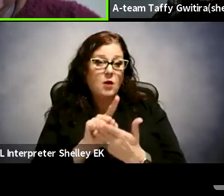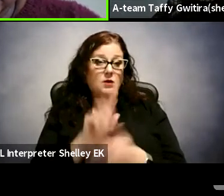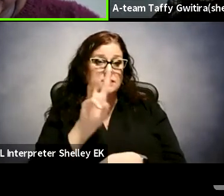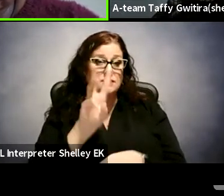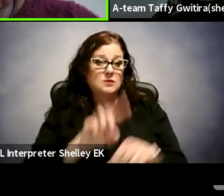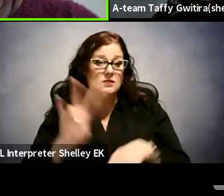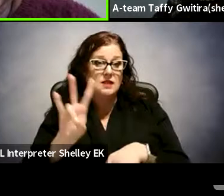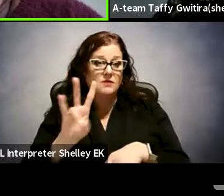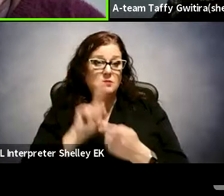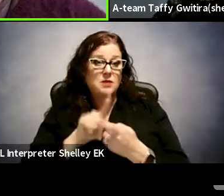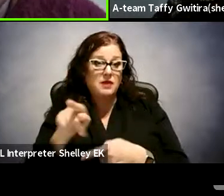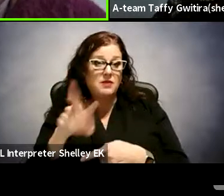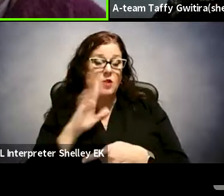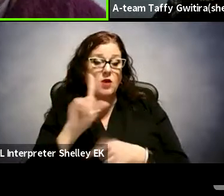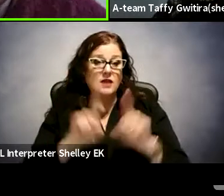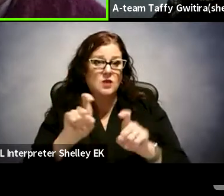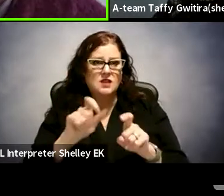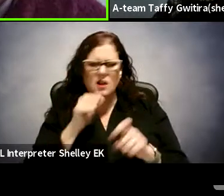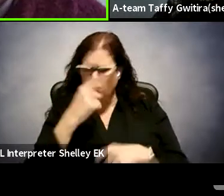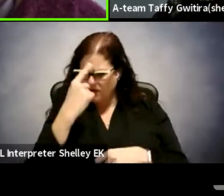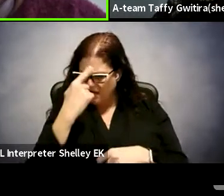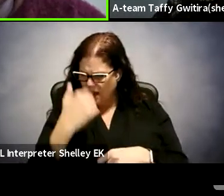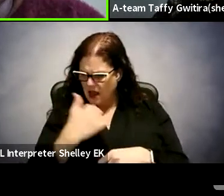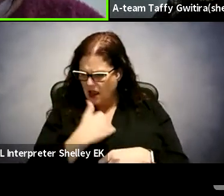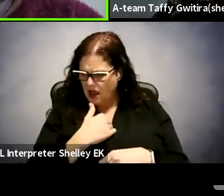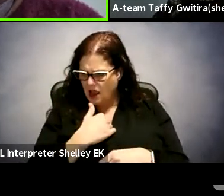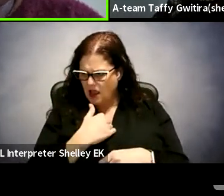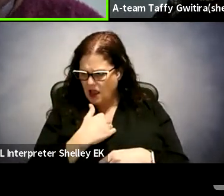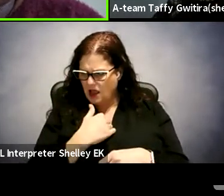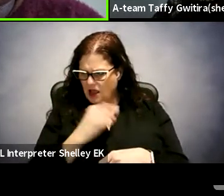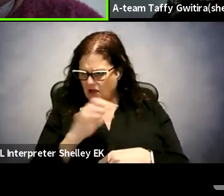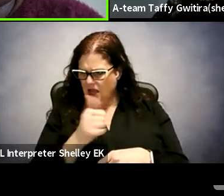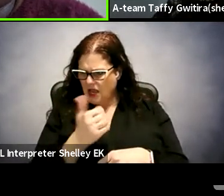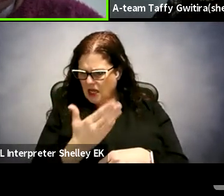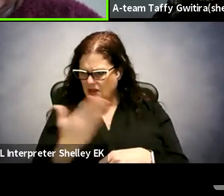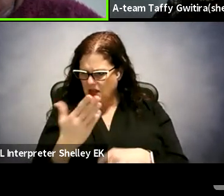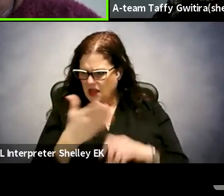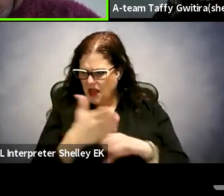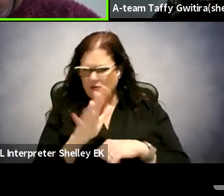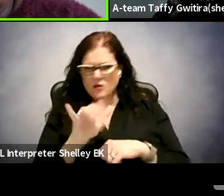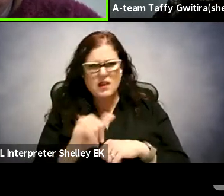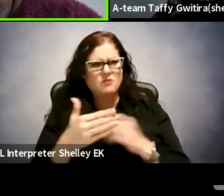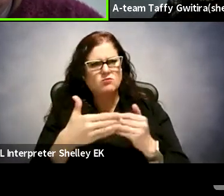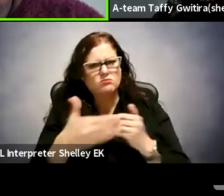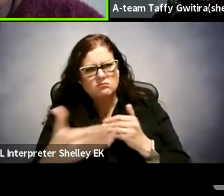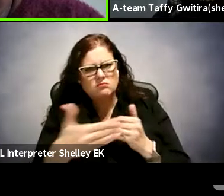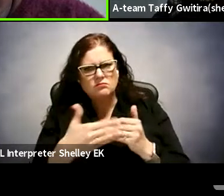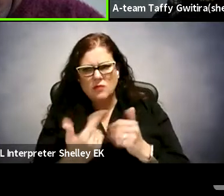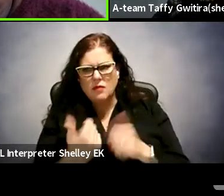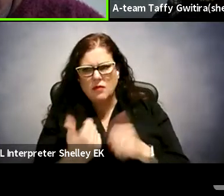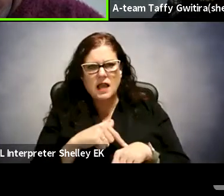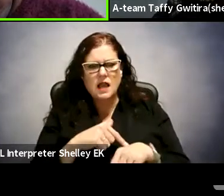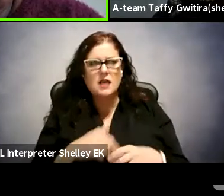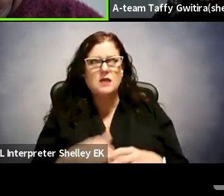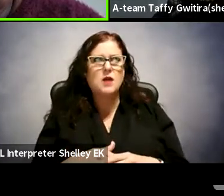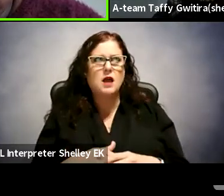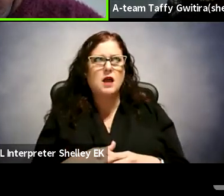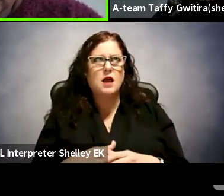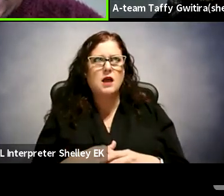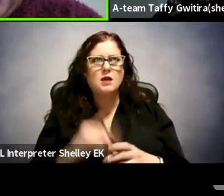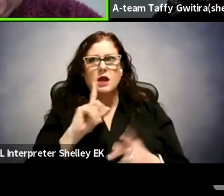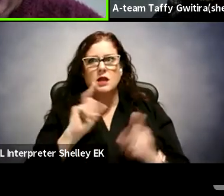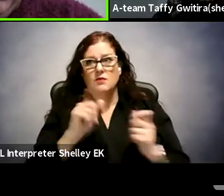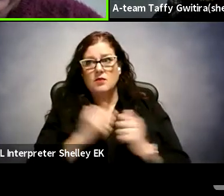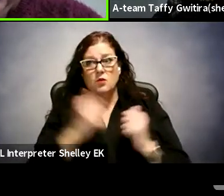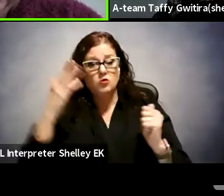me there, ask me questions. I don't think I have anything after that for a little while. I'm actually giving another talk,